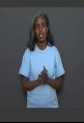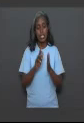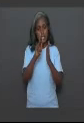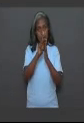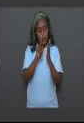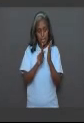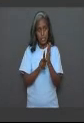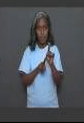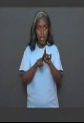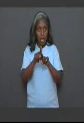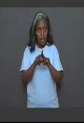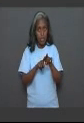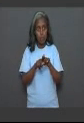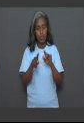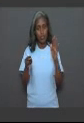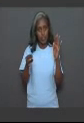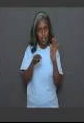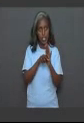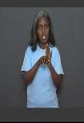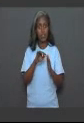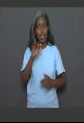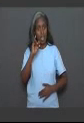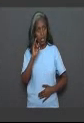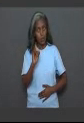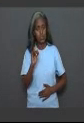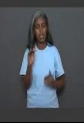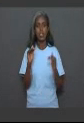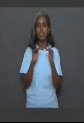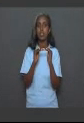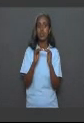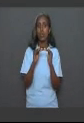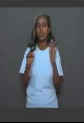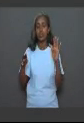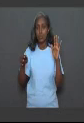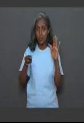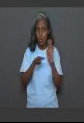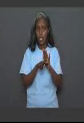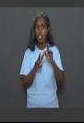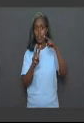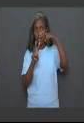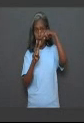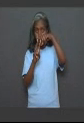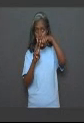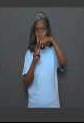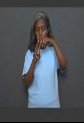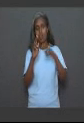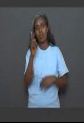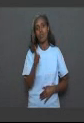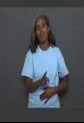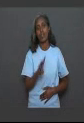The principal argument of negative iota is